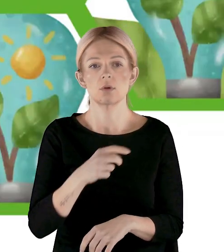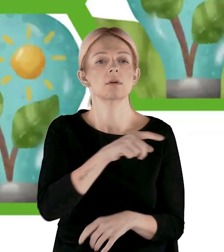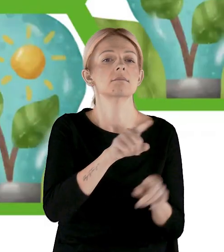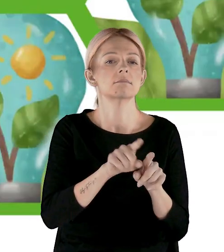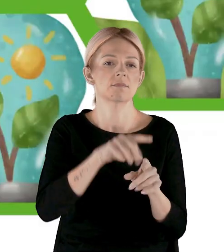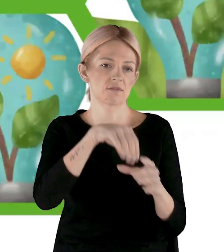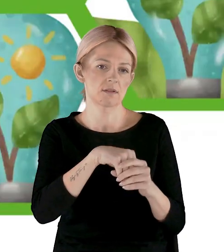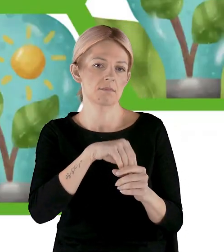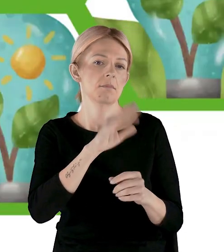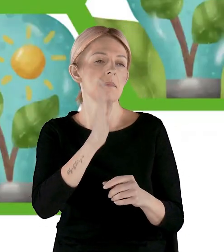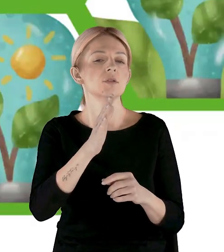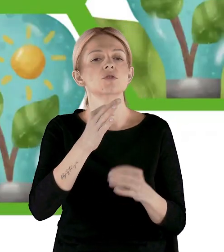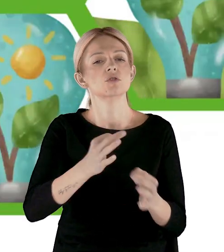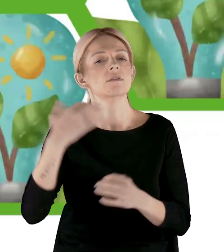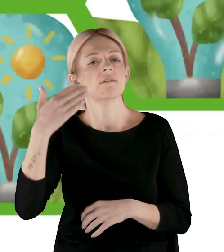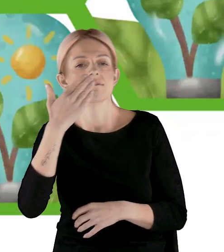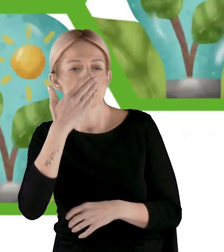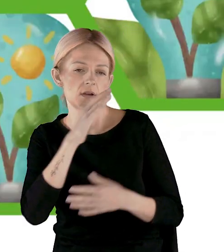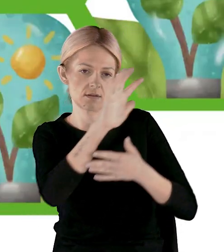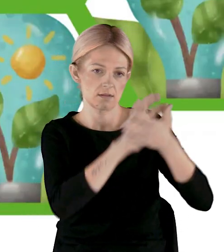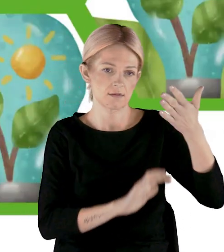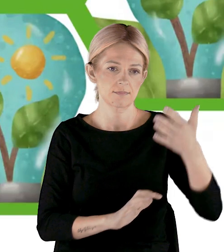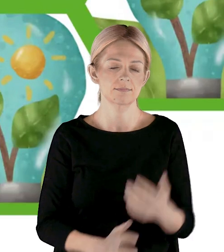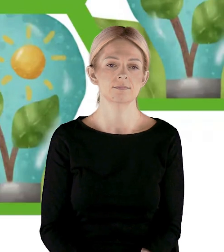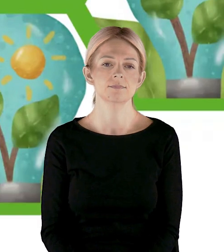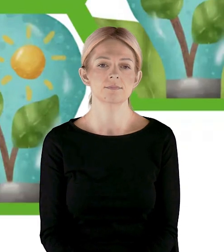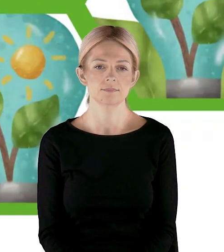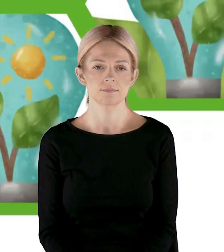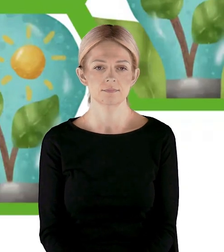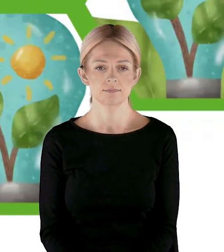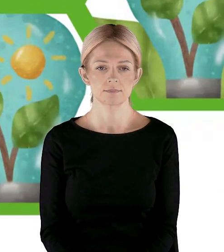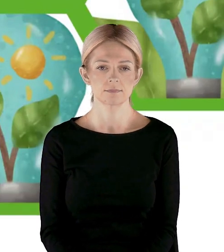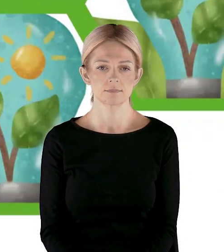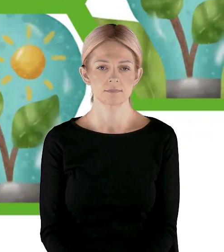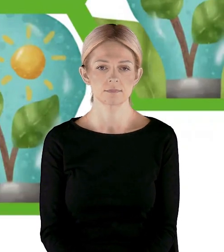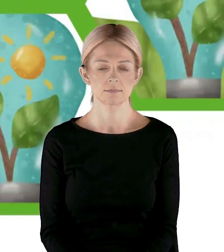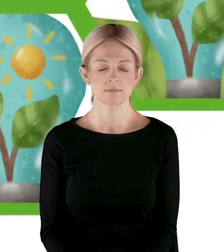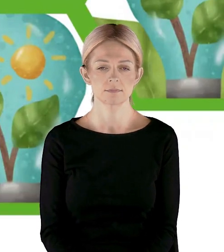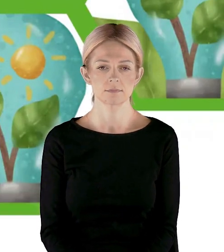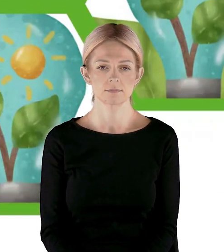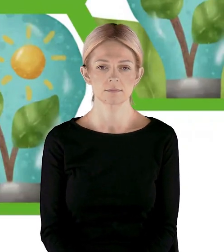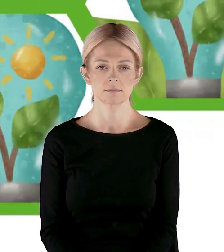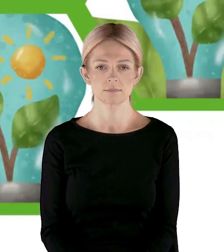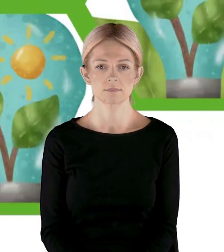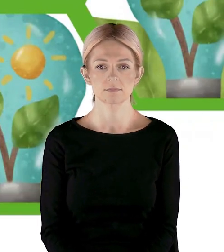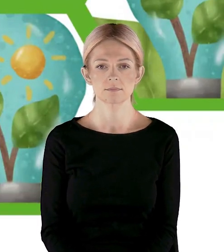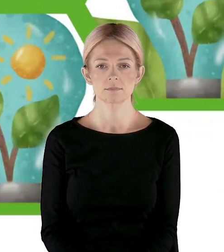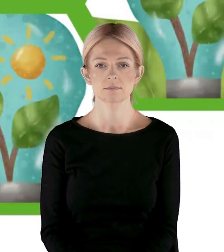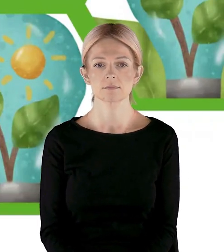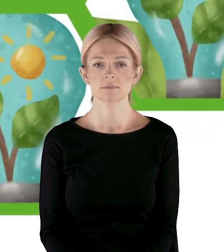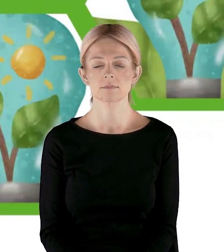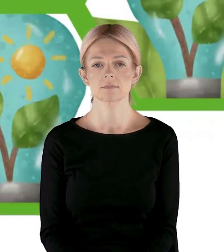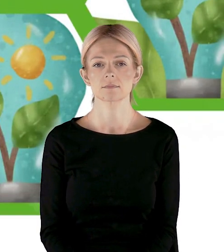explore together. So first of all, we will make an introduction to renewable energy sources. Then we will